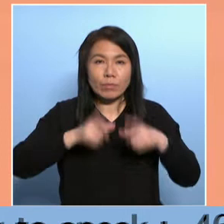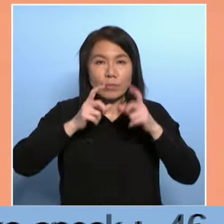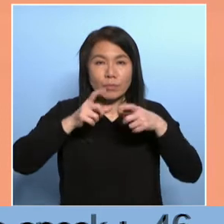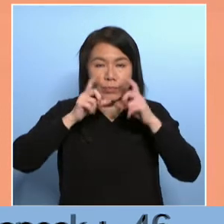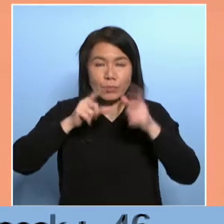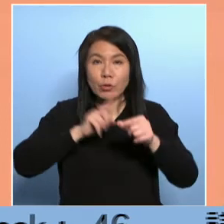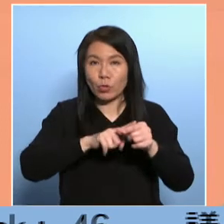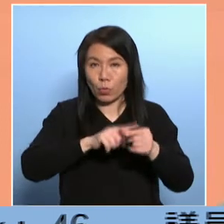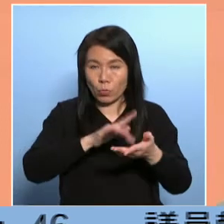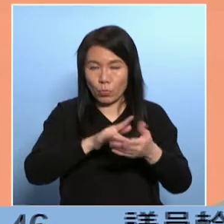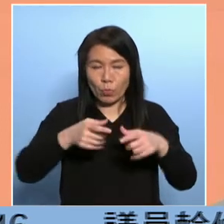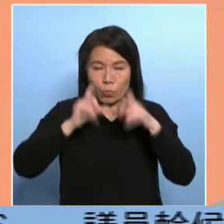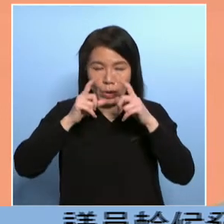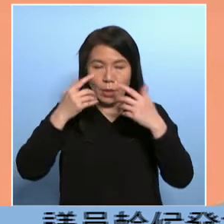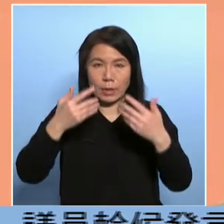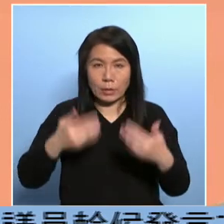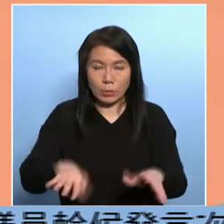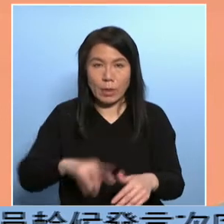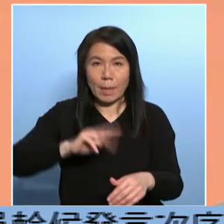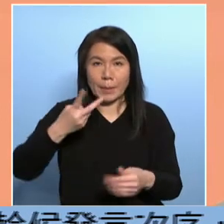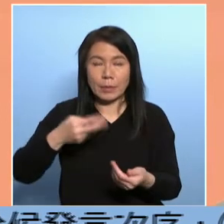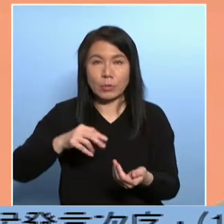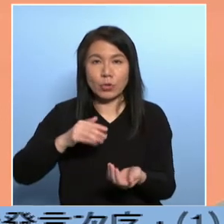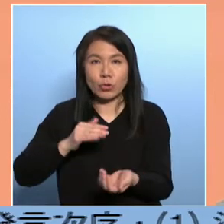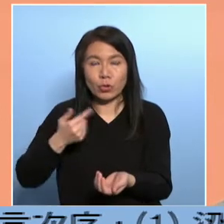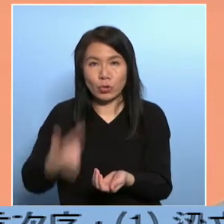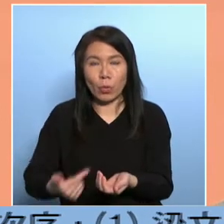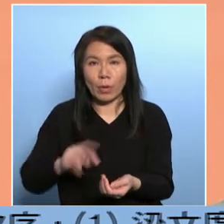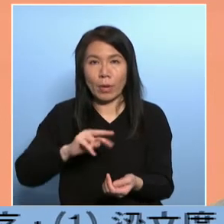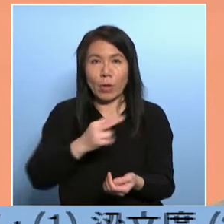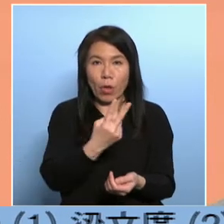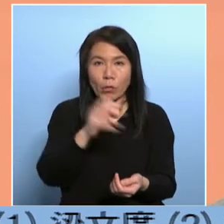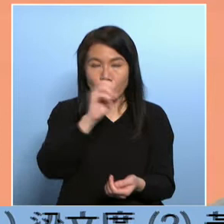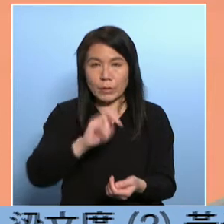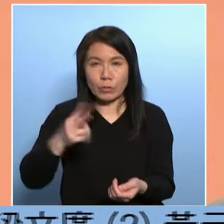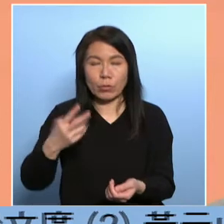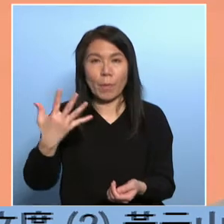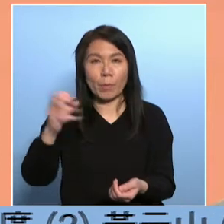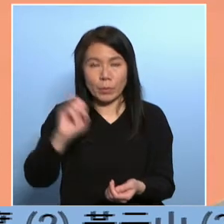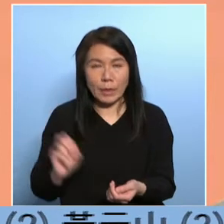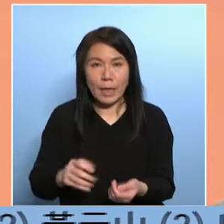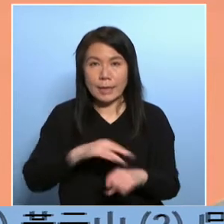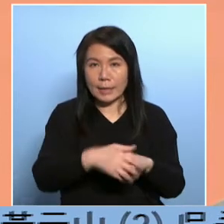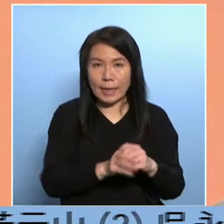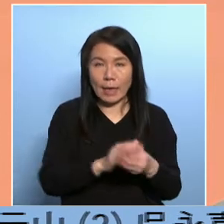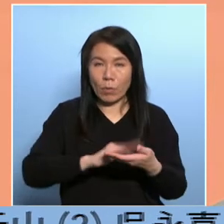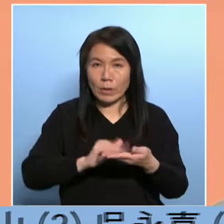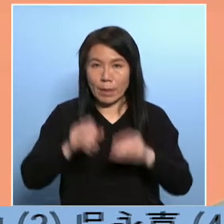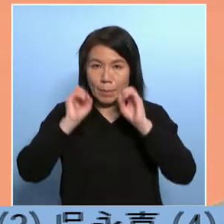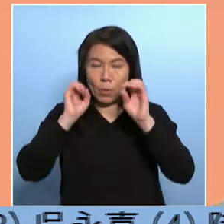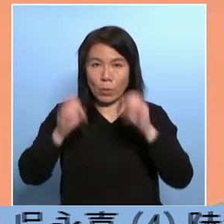a study, 90% of patients in Fangchang hospitals in Wuhan took Chinese medicine. Only 2 to